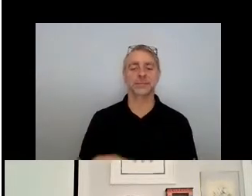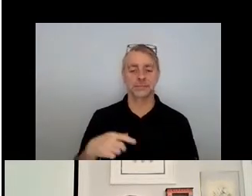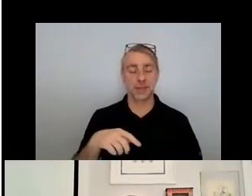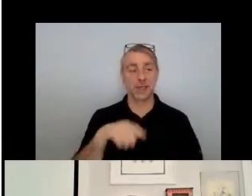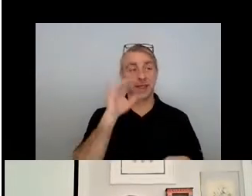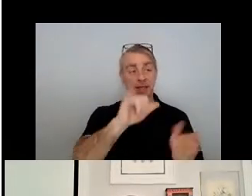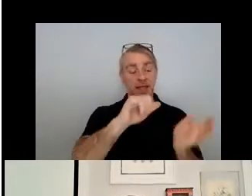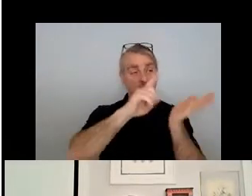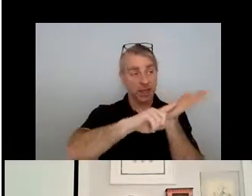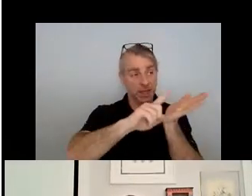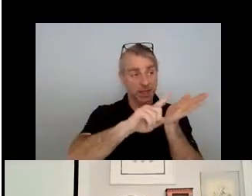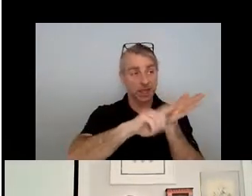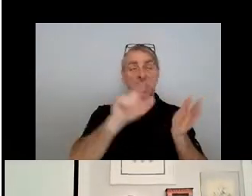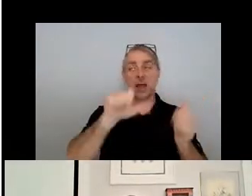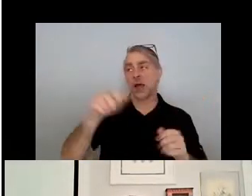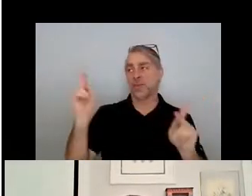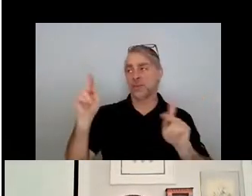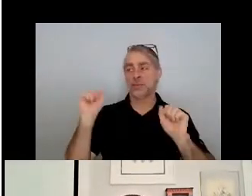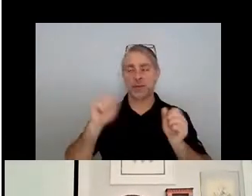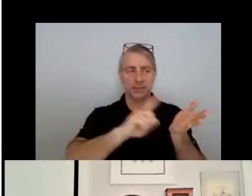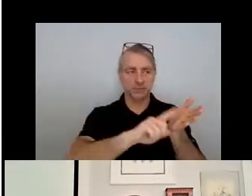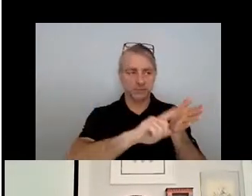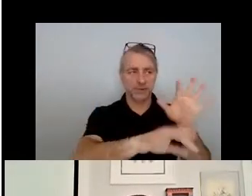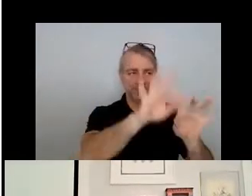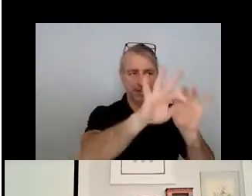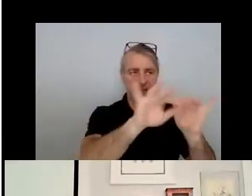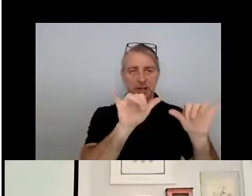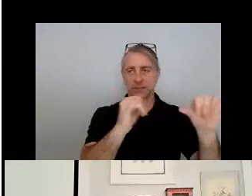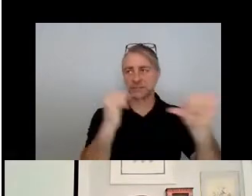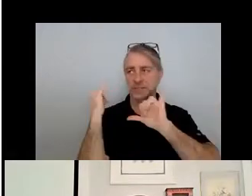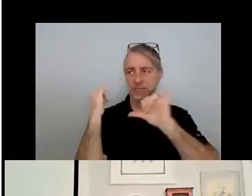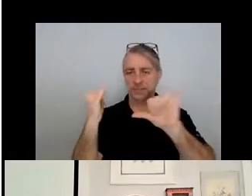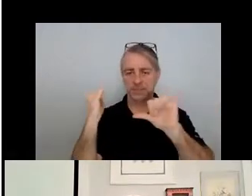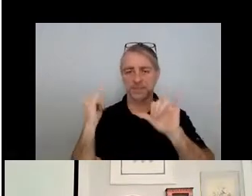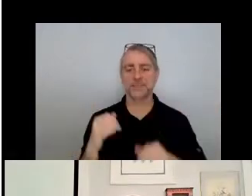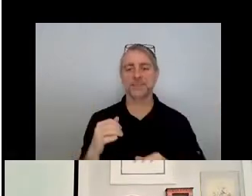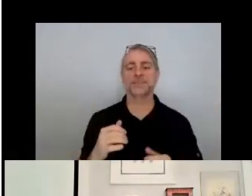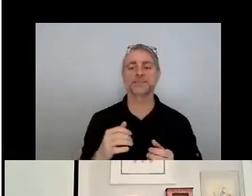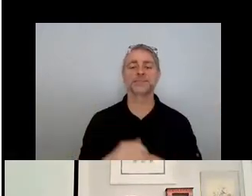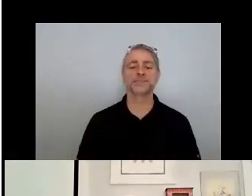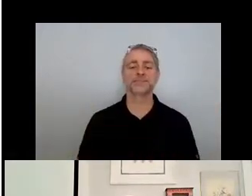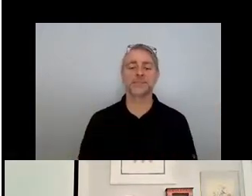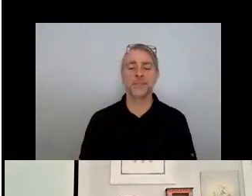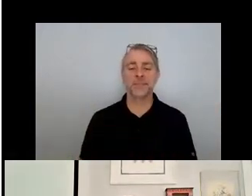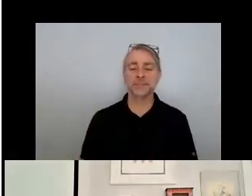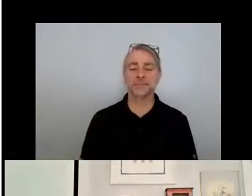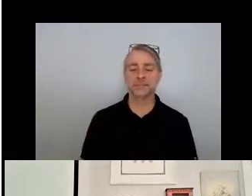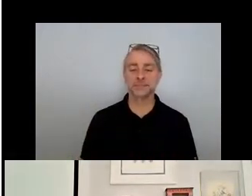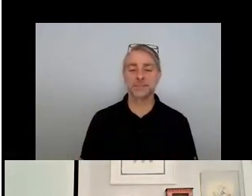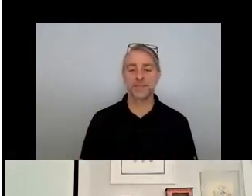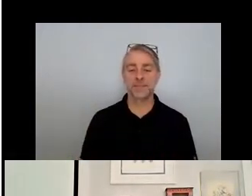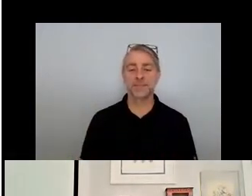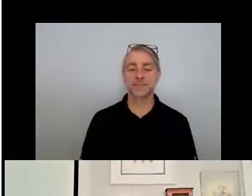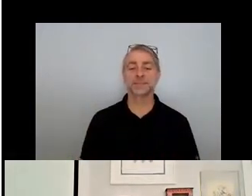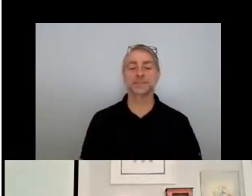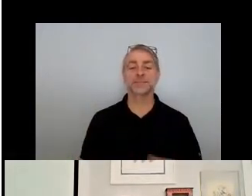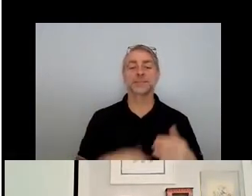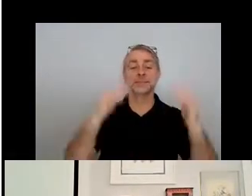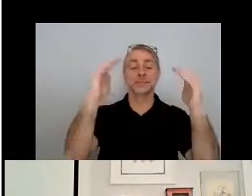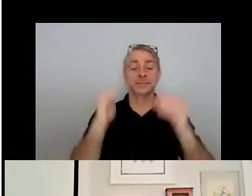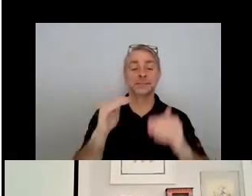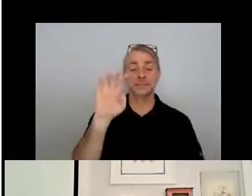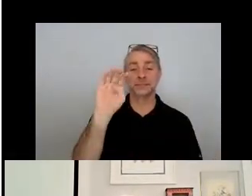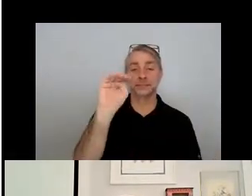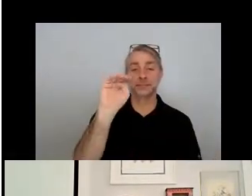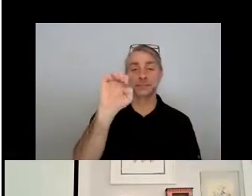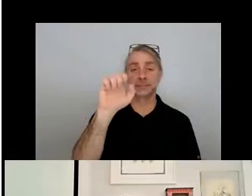and a systematic and replicable analysis of those set of studies. And then I use the term